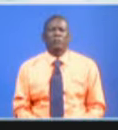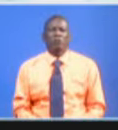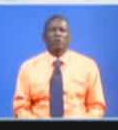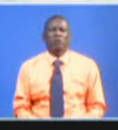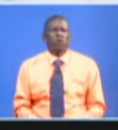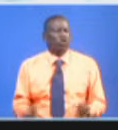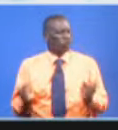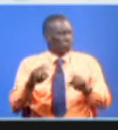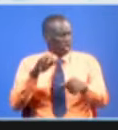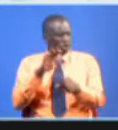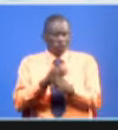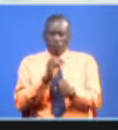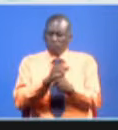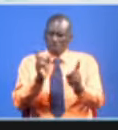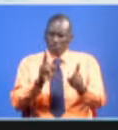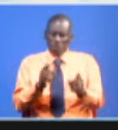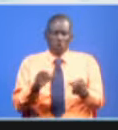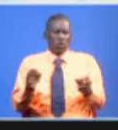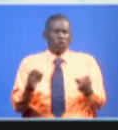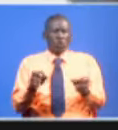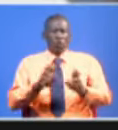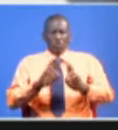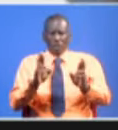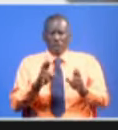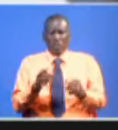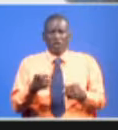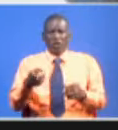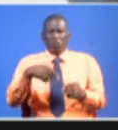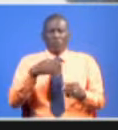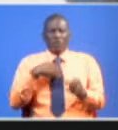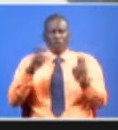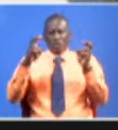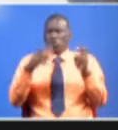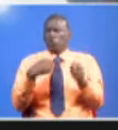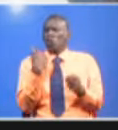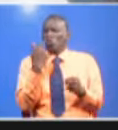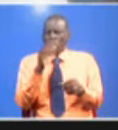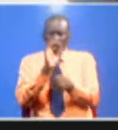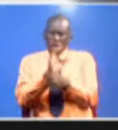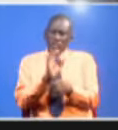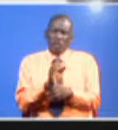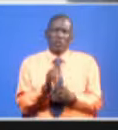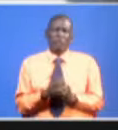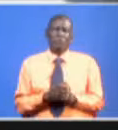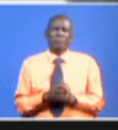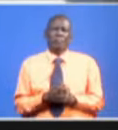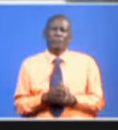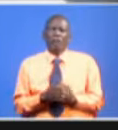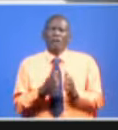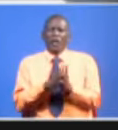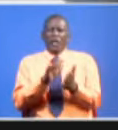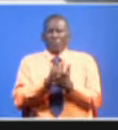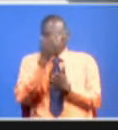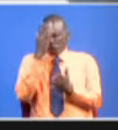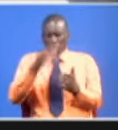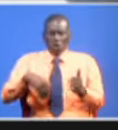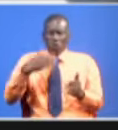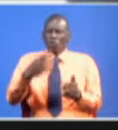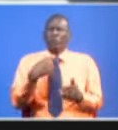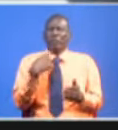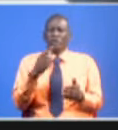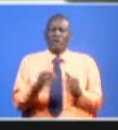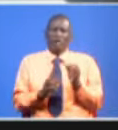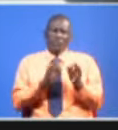Not at all. I think we are equivocating on the issue of who the church is. And that's why I keep saying,